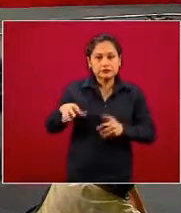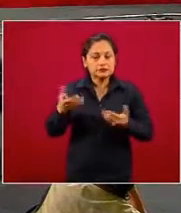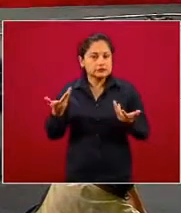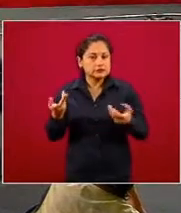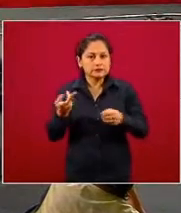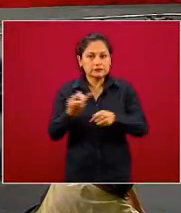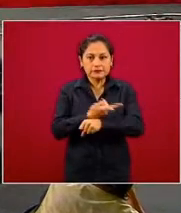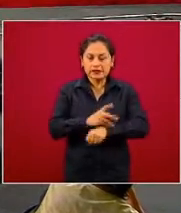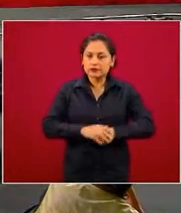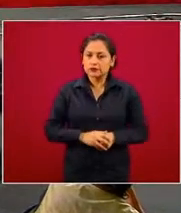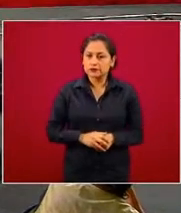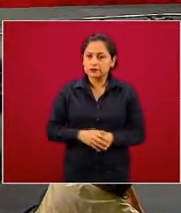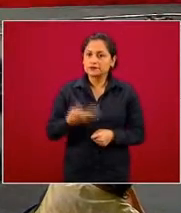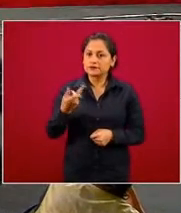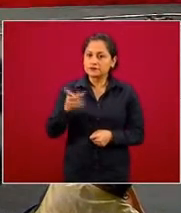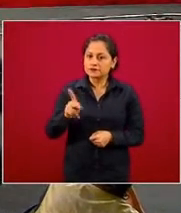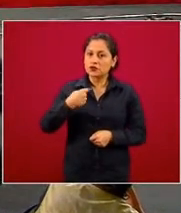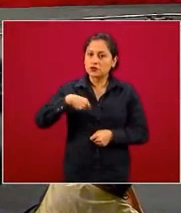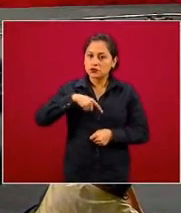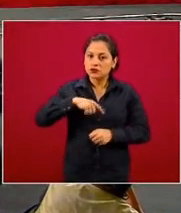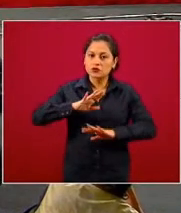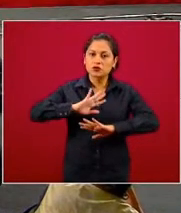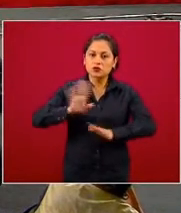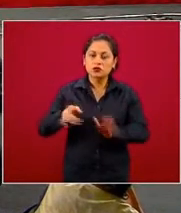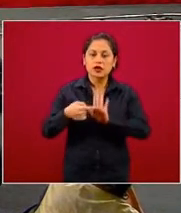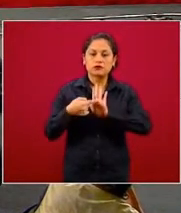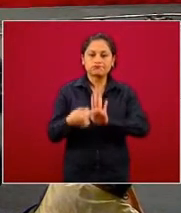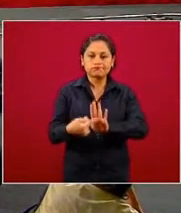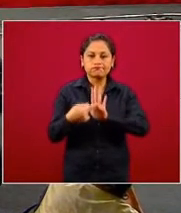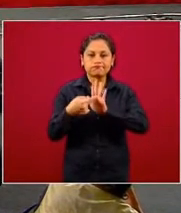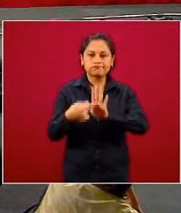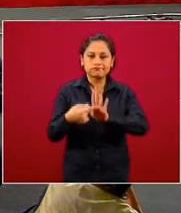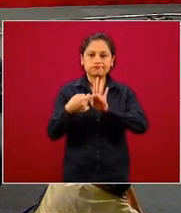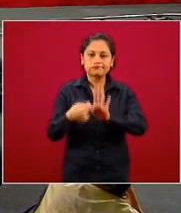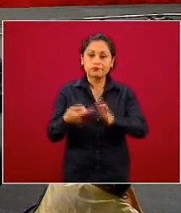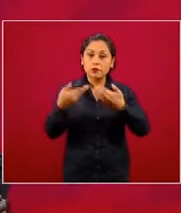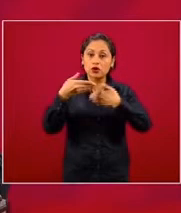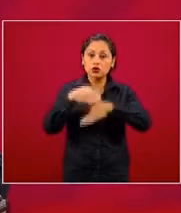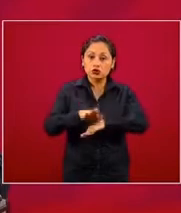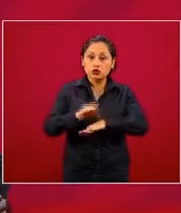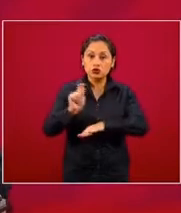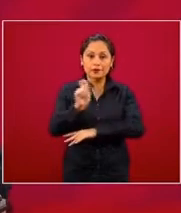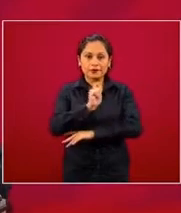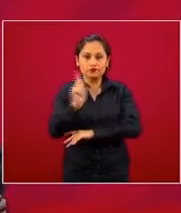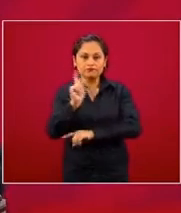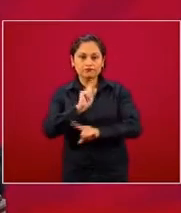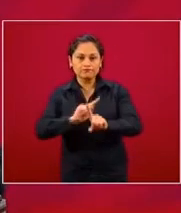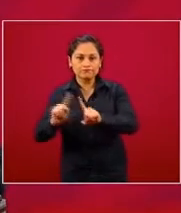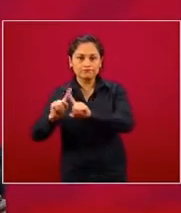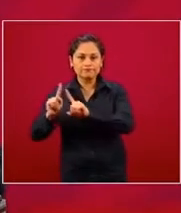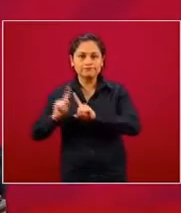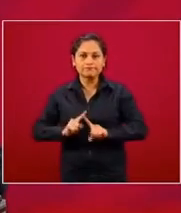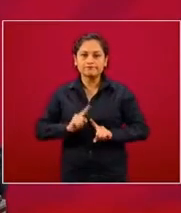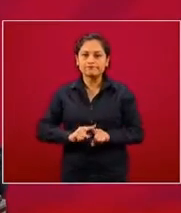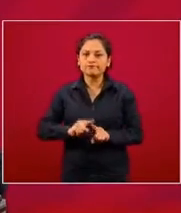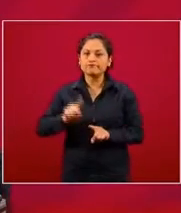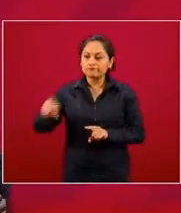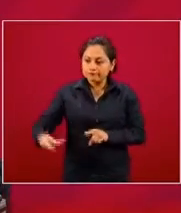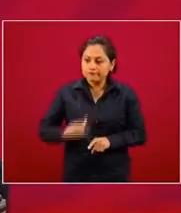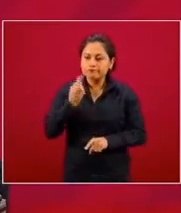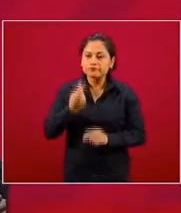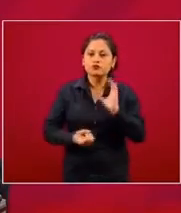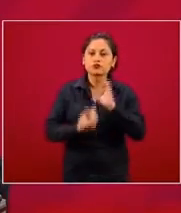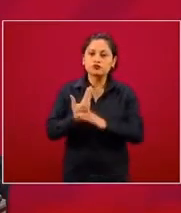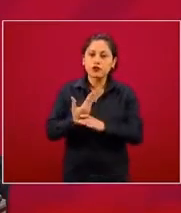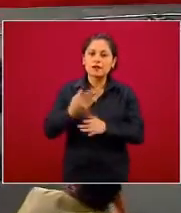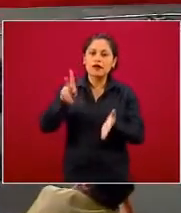this. So before we talk about the technical aspects that we talk about many times, but we want to